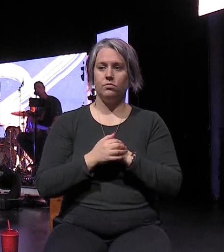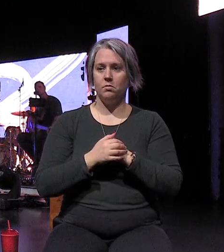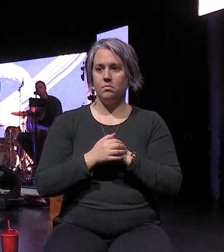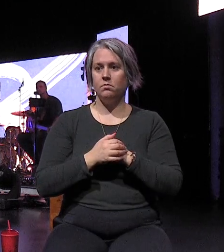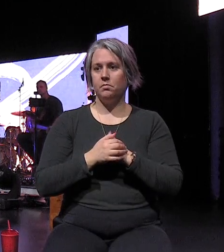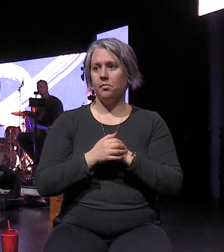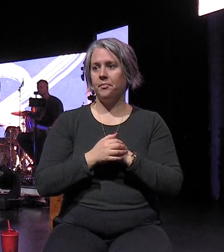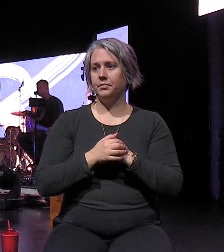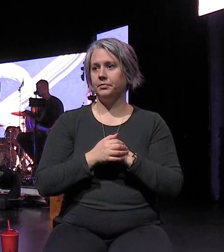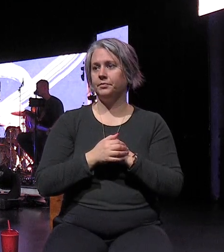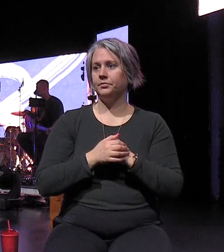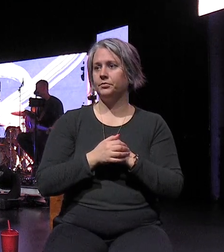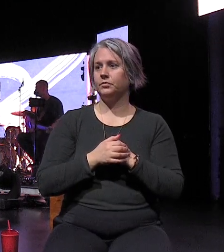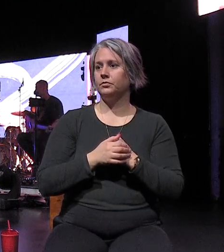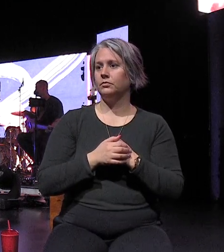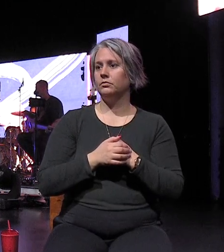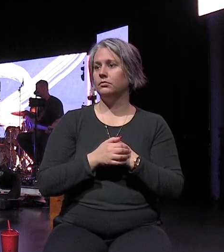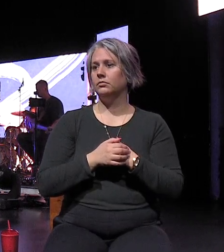respond,